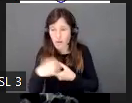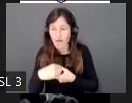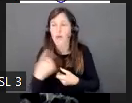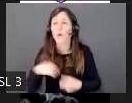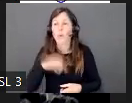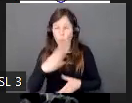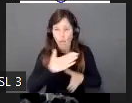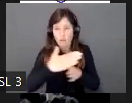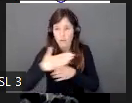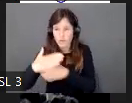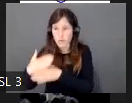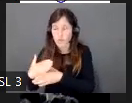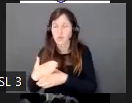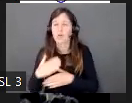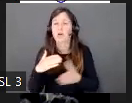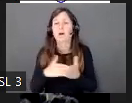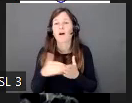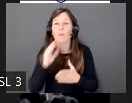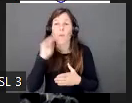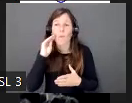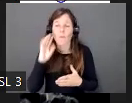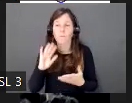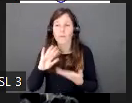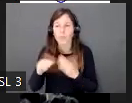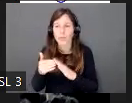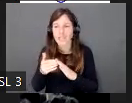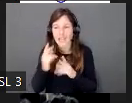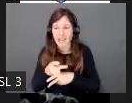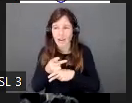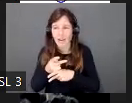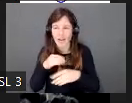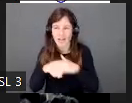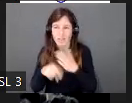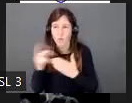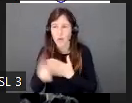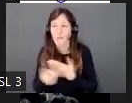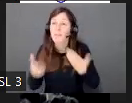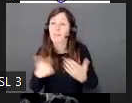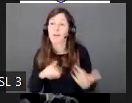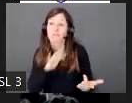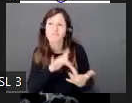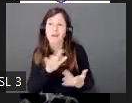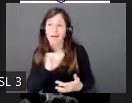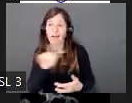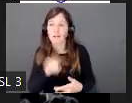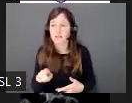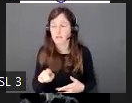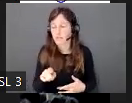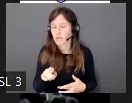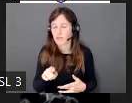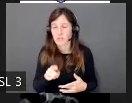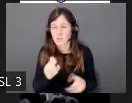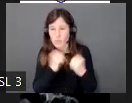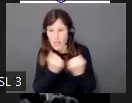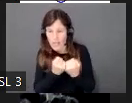situation, often home community care access programming. Do we reach out to Alzheimer's Society and local senior day programs?